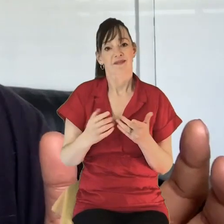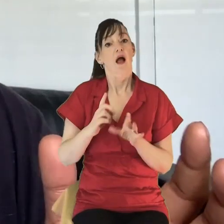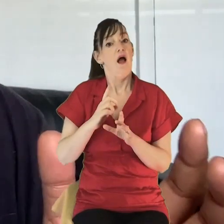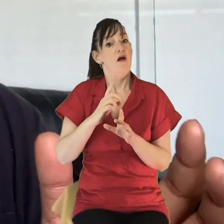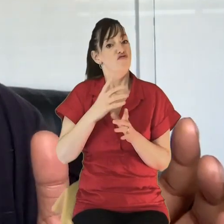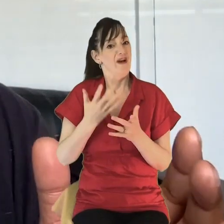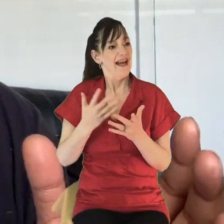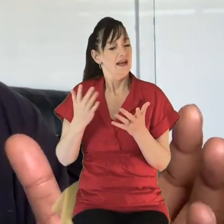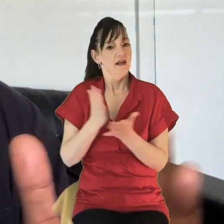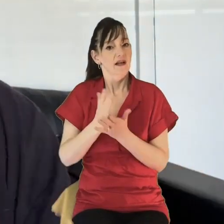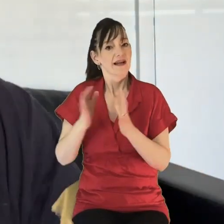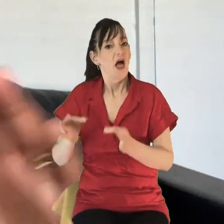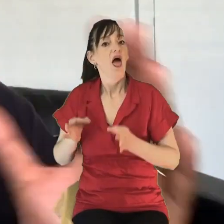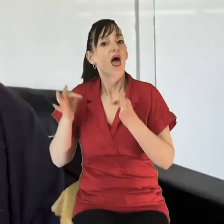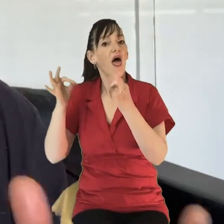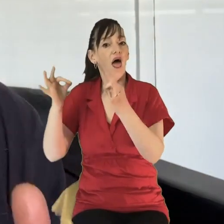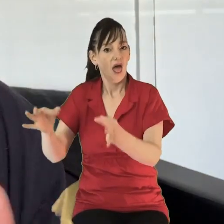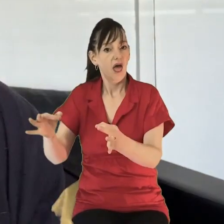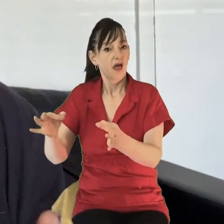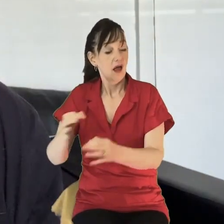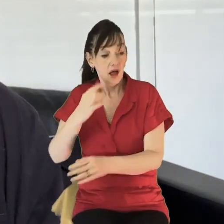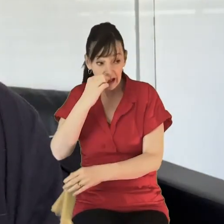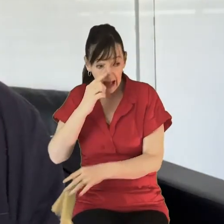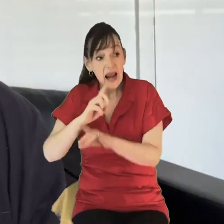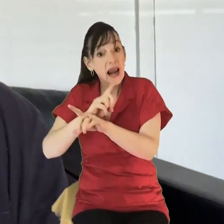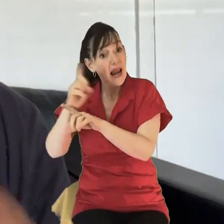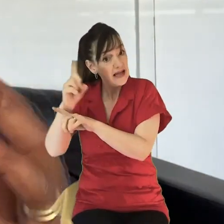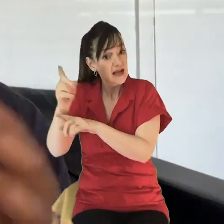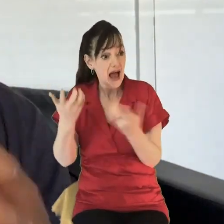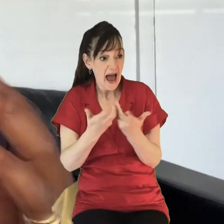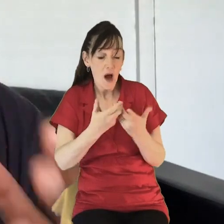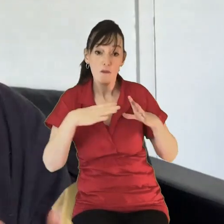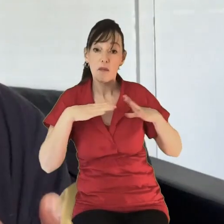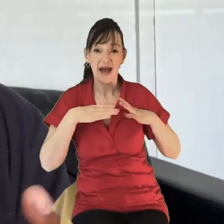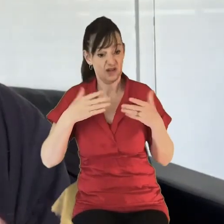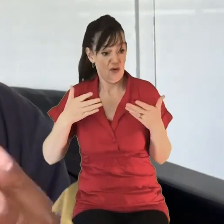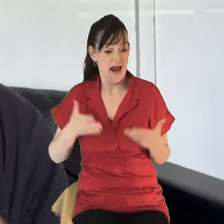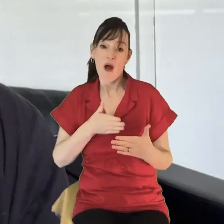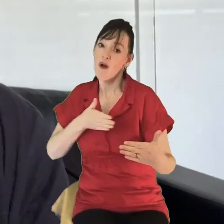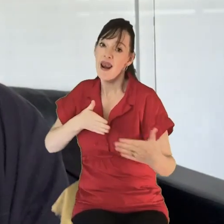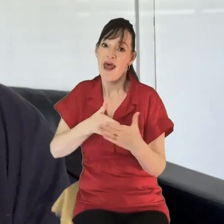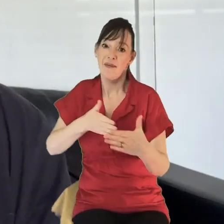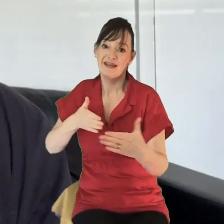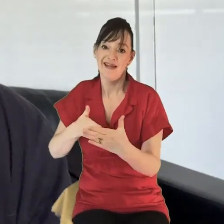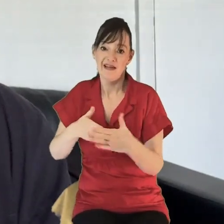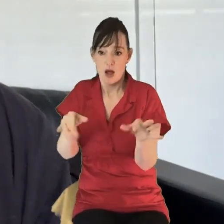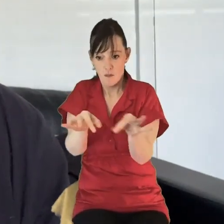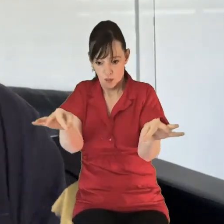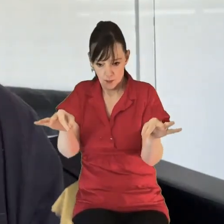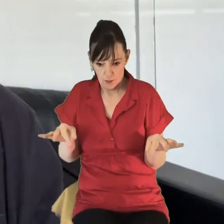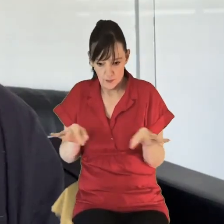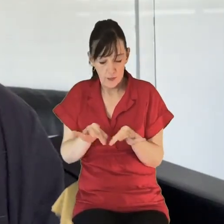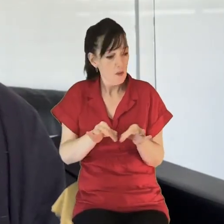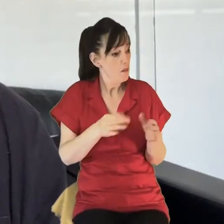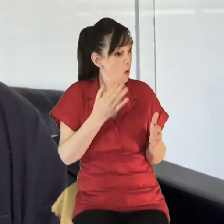closure at a later date. There's nothing to say that that can't happen. And so even though this is limited and restrictive, you